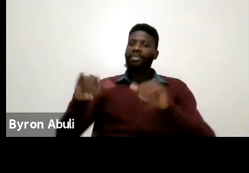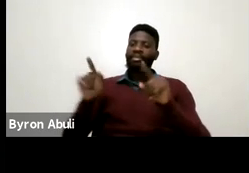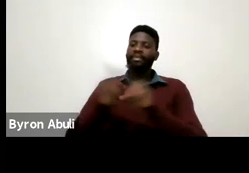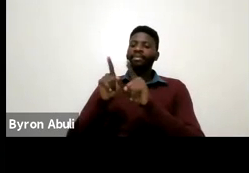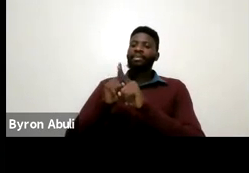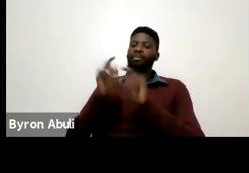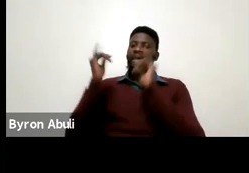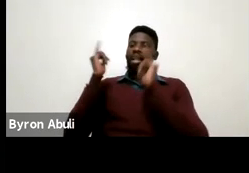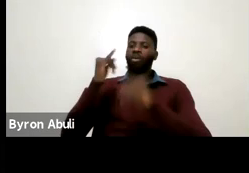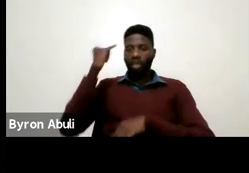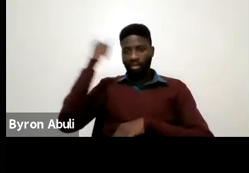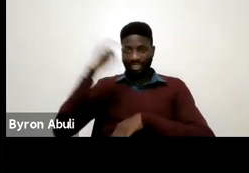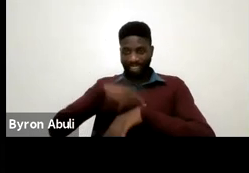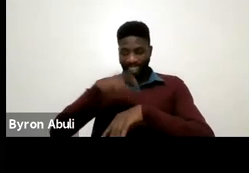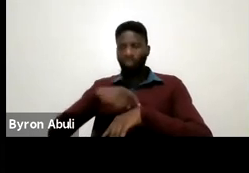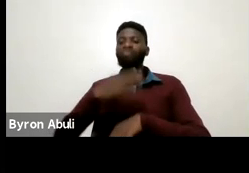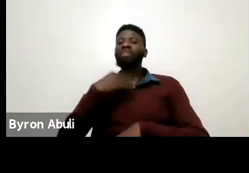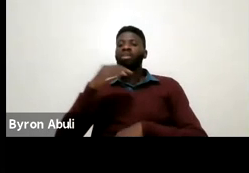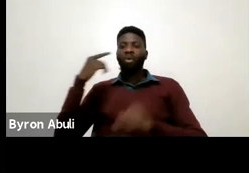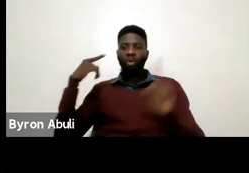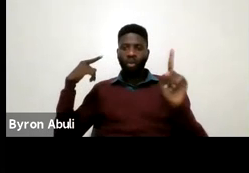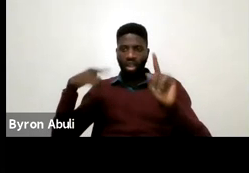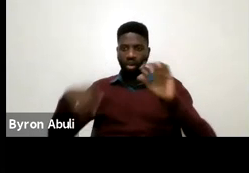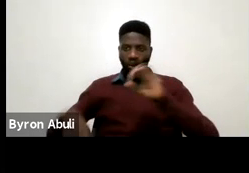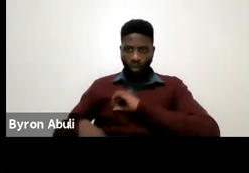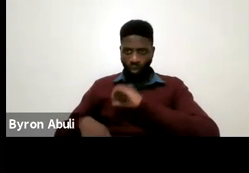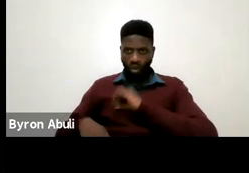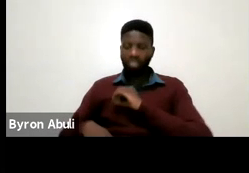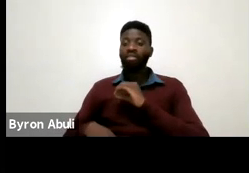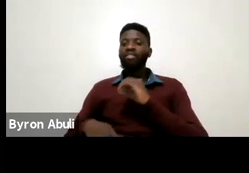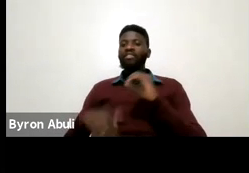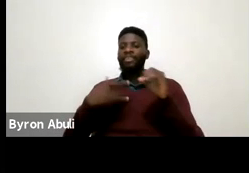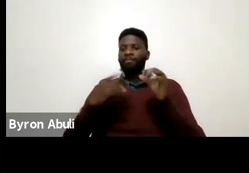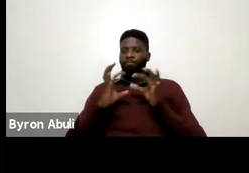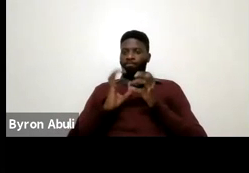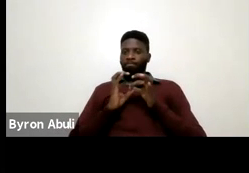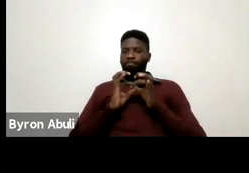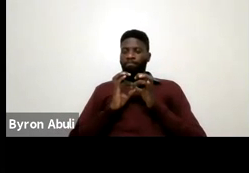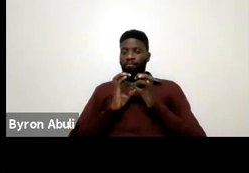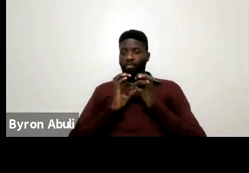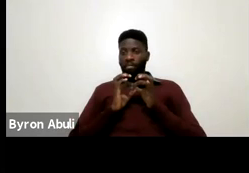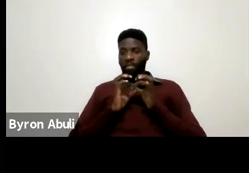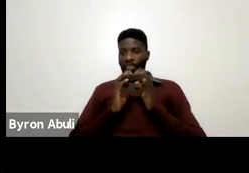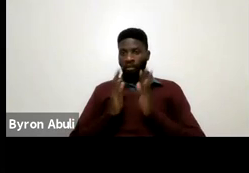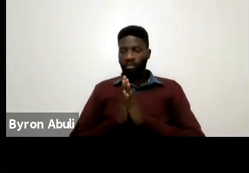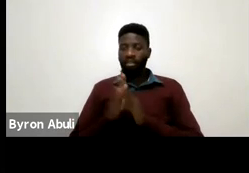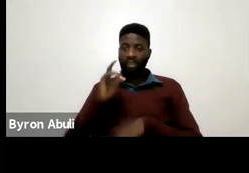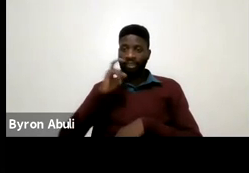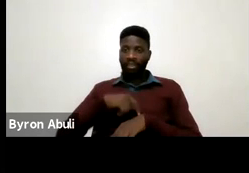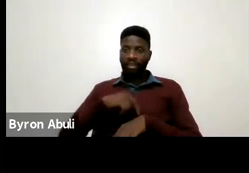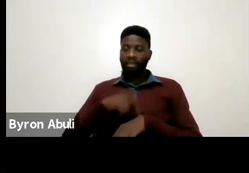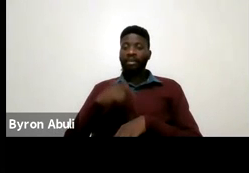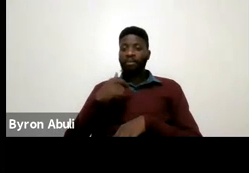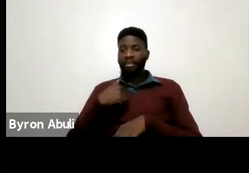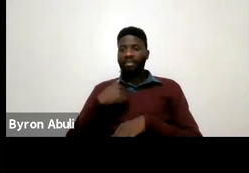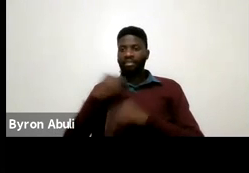goal makes it sync with you, becomes your DNA. When it's your DNA, when I cut you, that's the DNA, that's